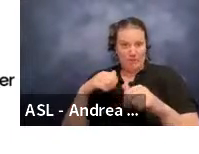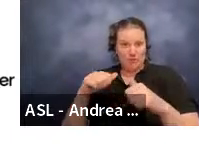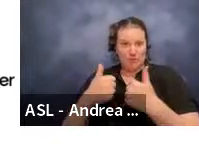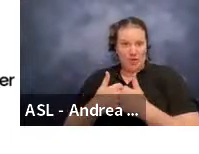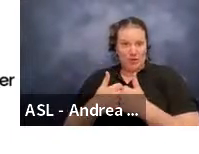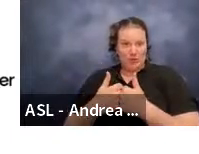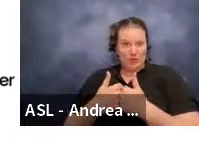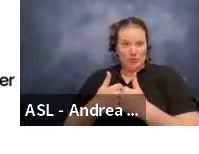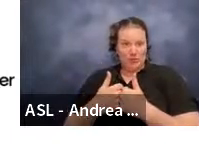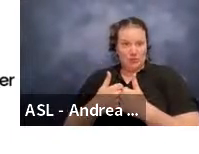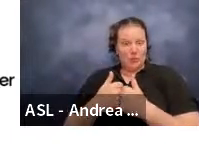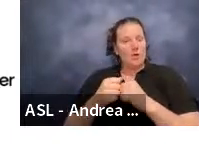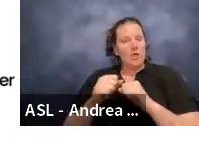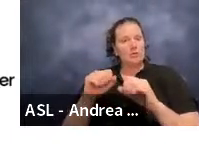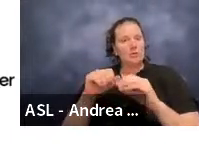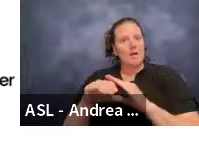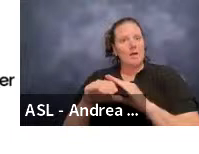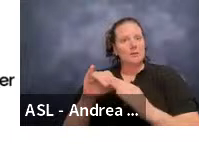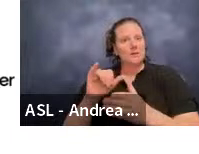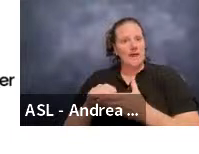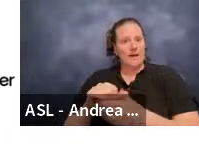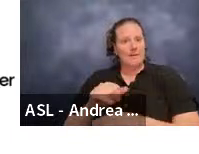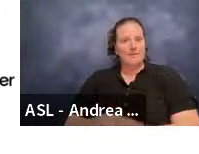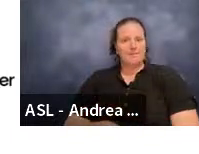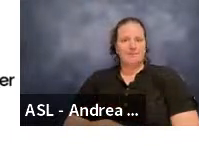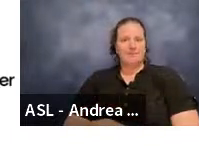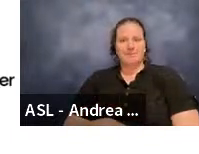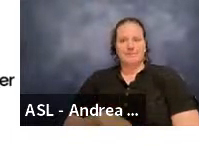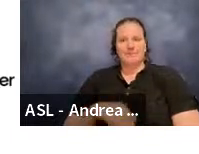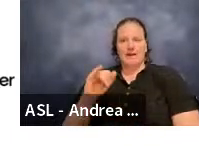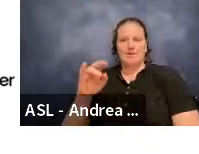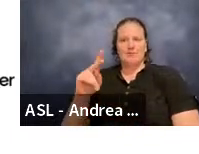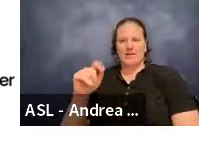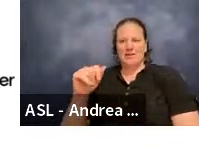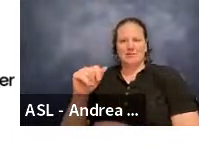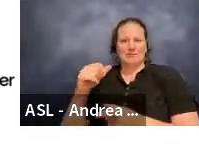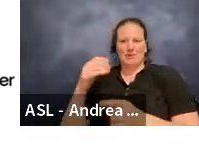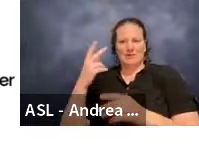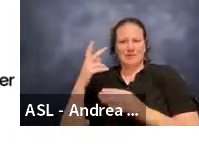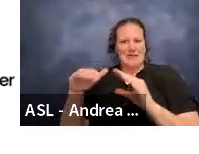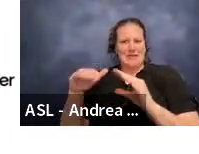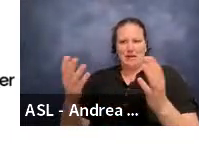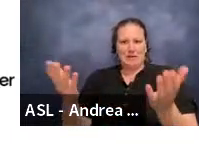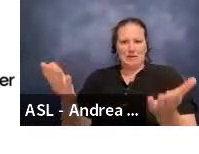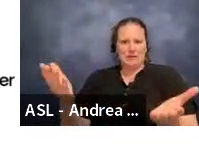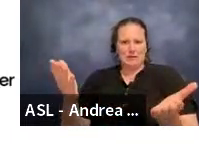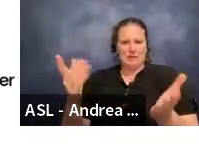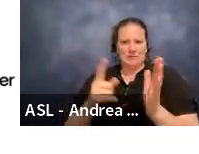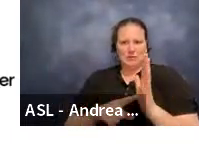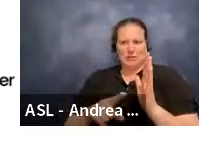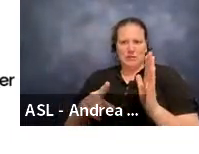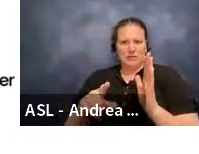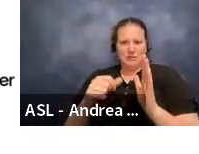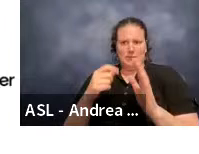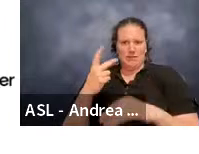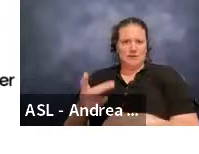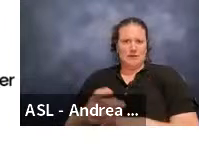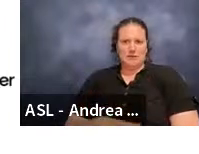are you able to access the Irina? I don't see the email because I'm checking it and I don't see